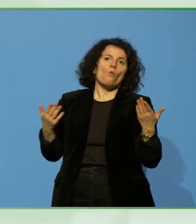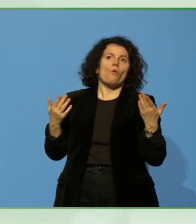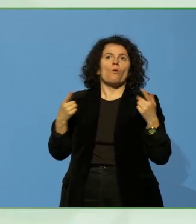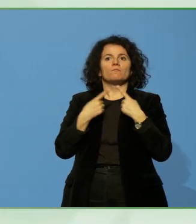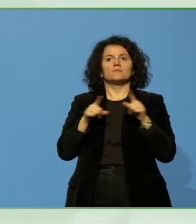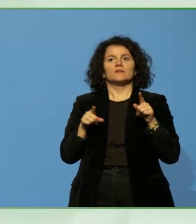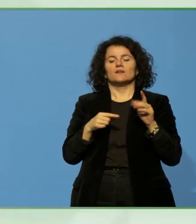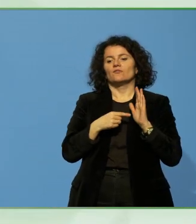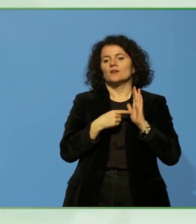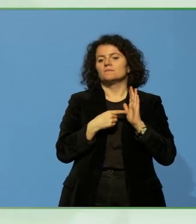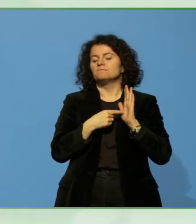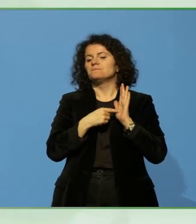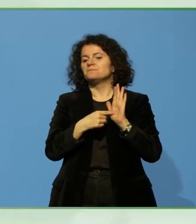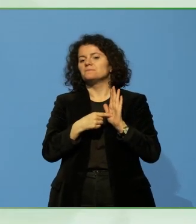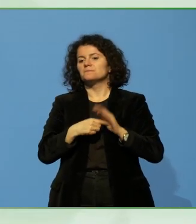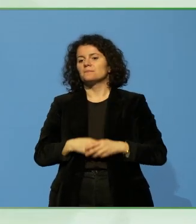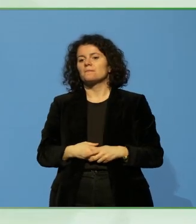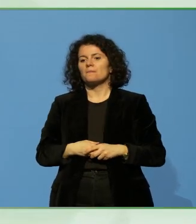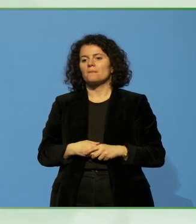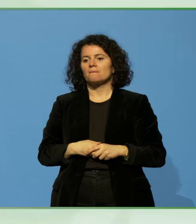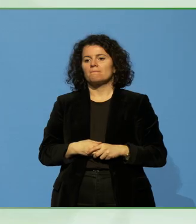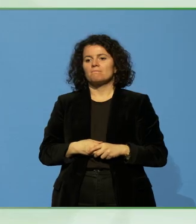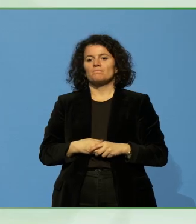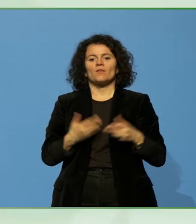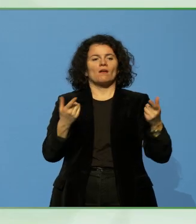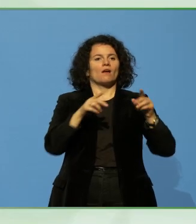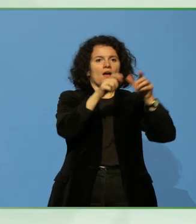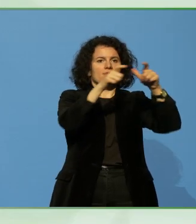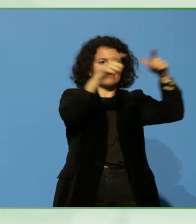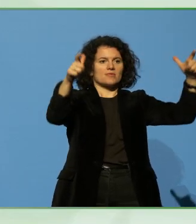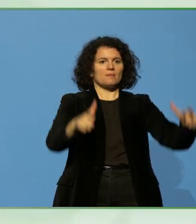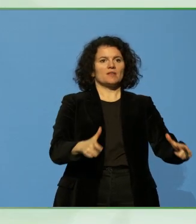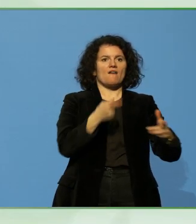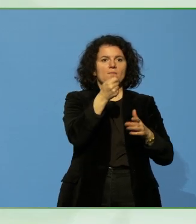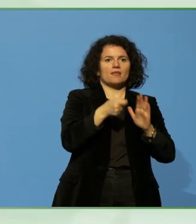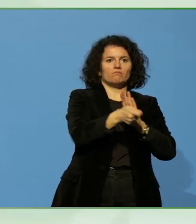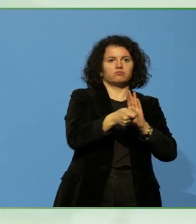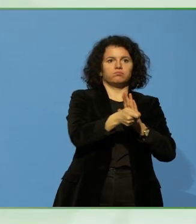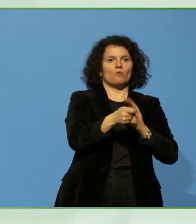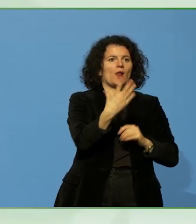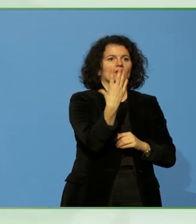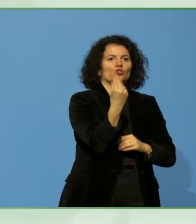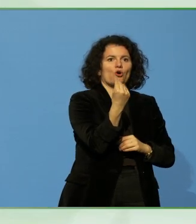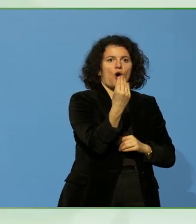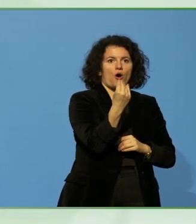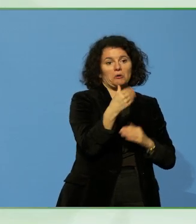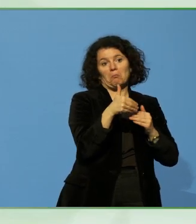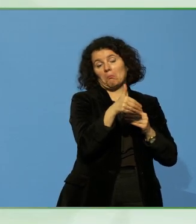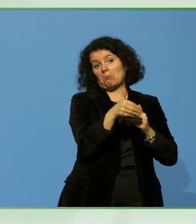Hopefully we will be getting our talking payment terminals at some point soon. The question is, you